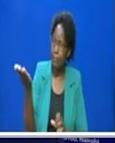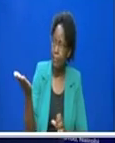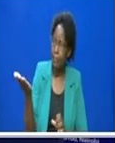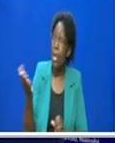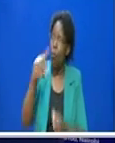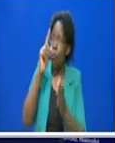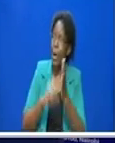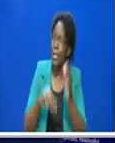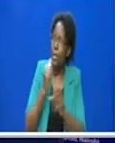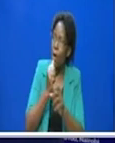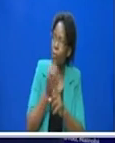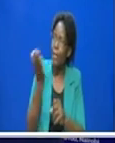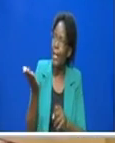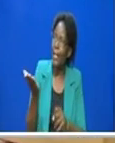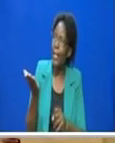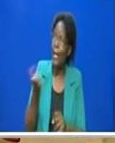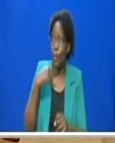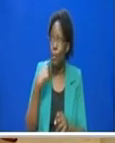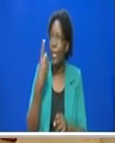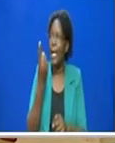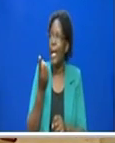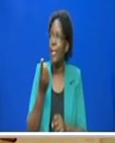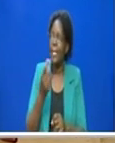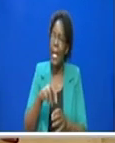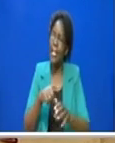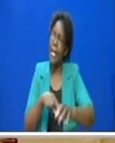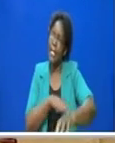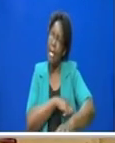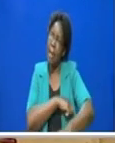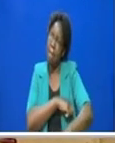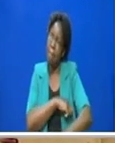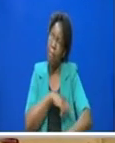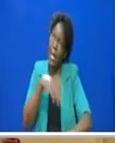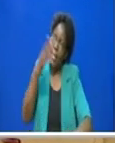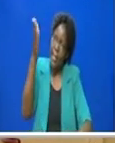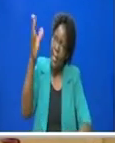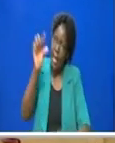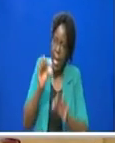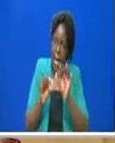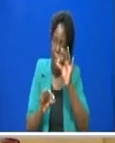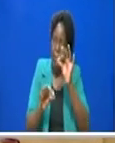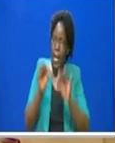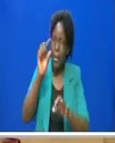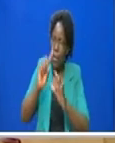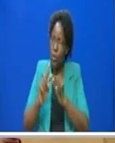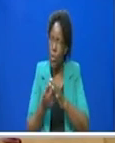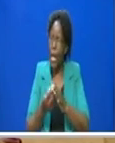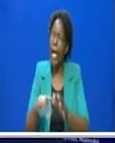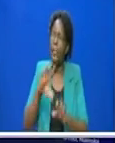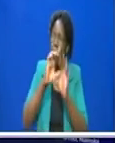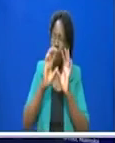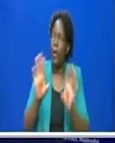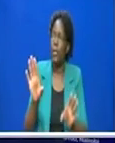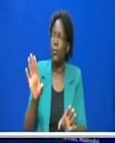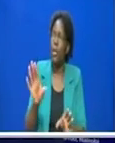What will the thermometer do? This thermometer will tell us the temperature, the initial and the final. Uh-huh. And also can be able to regulate, you can be able to